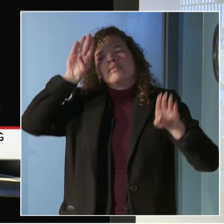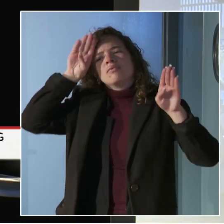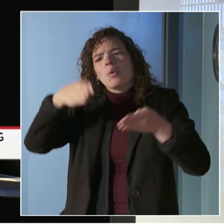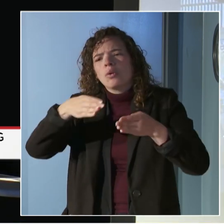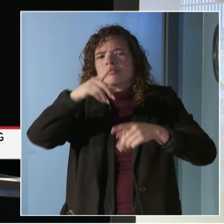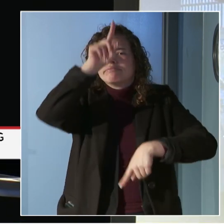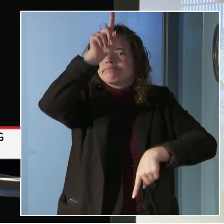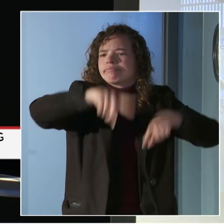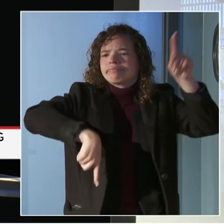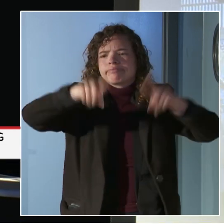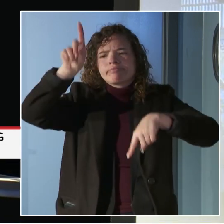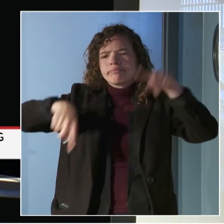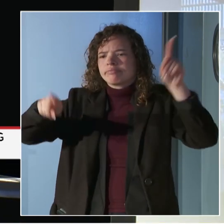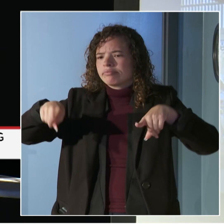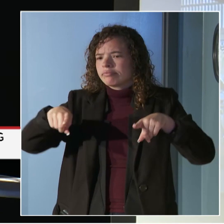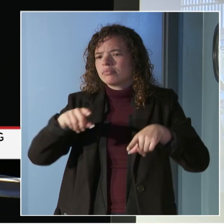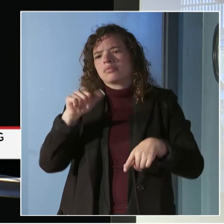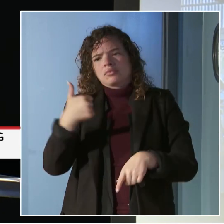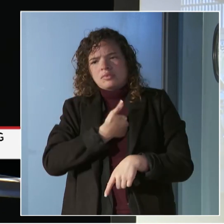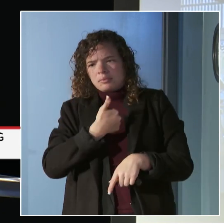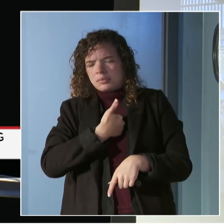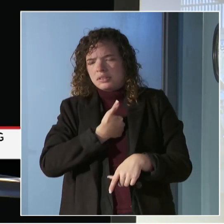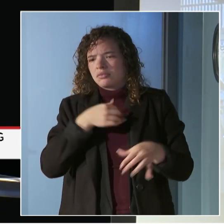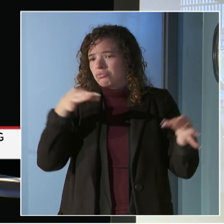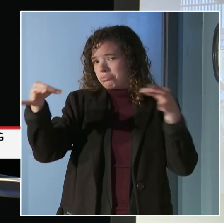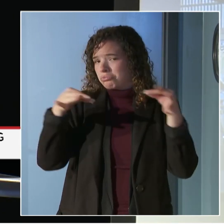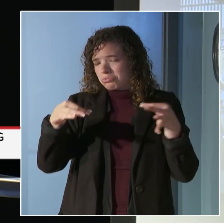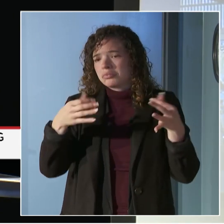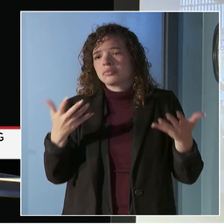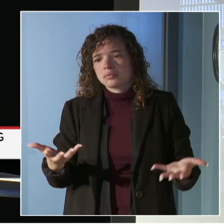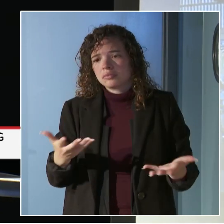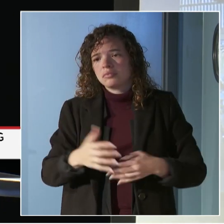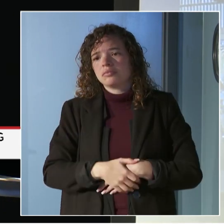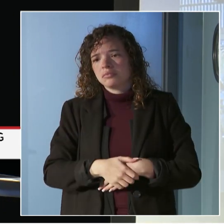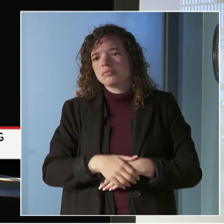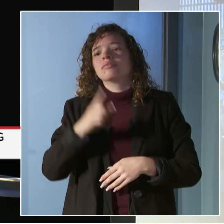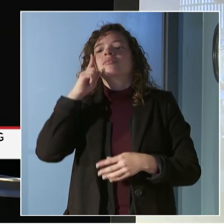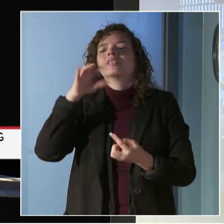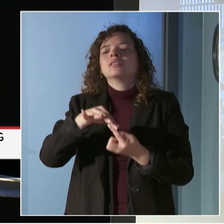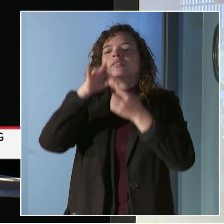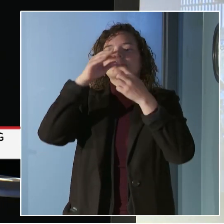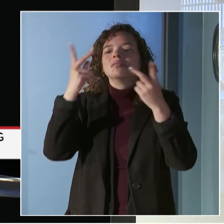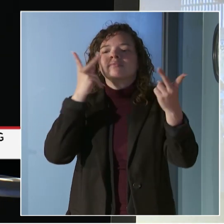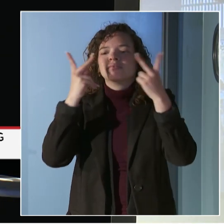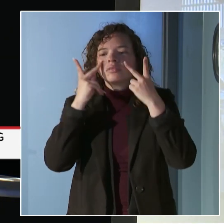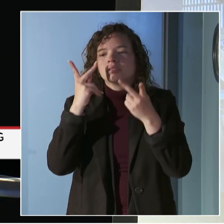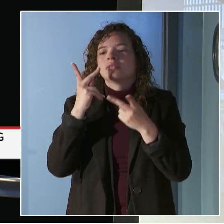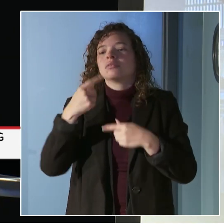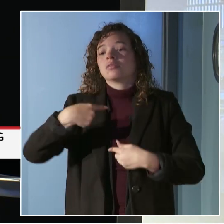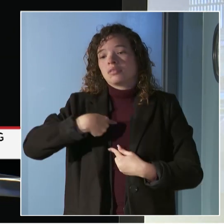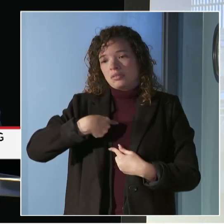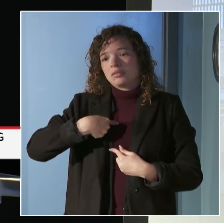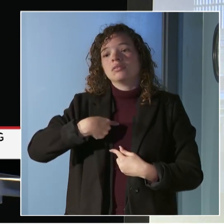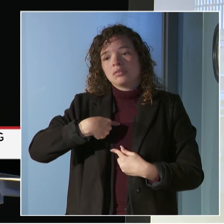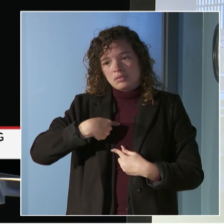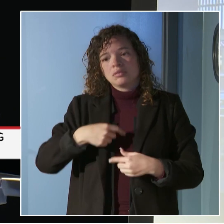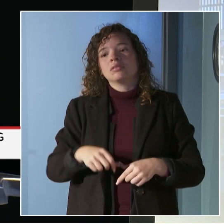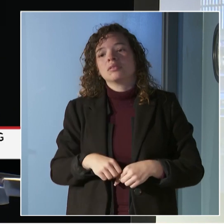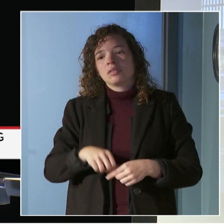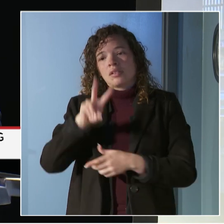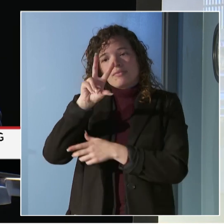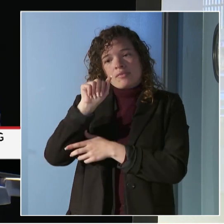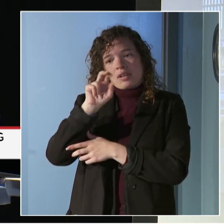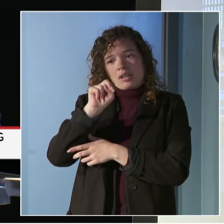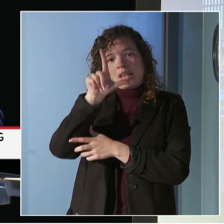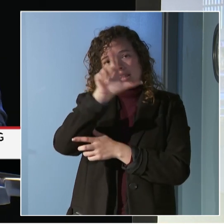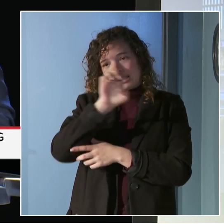and describe ourselves physically, especially for our vision-impaired constituents. So I'm Reggie Van Lee. I have the honor of serving as chair of the D.C.